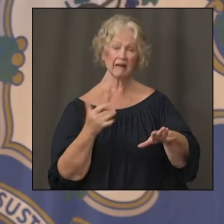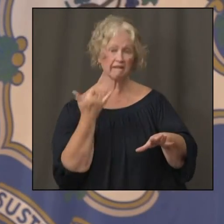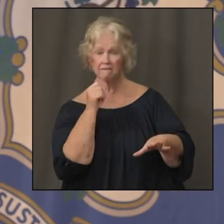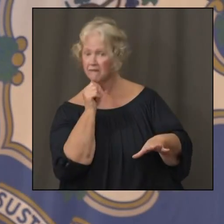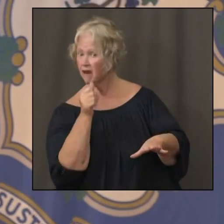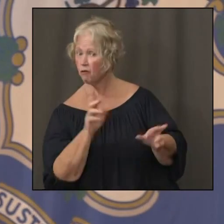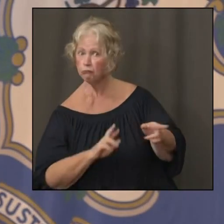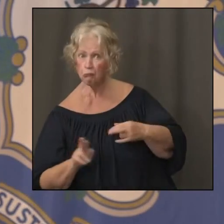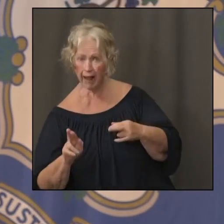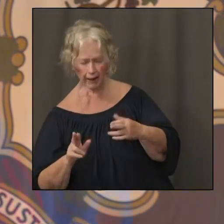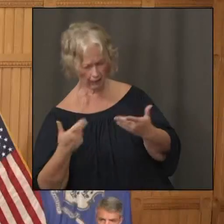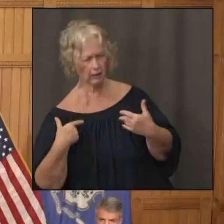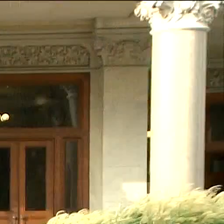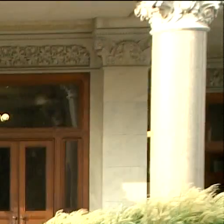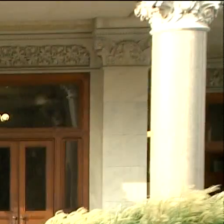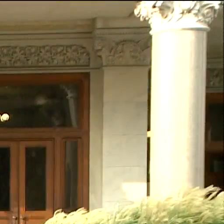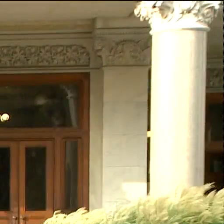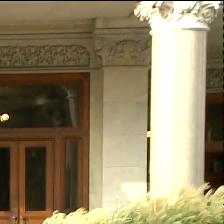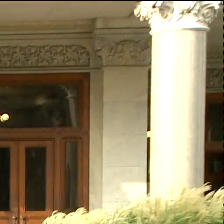course.